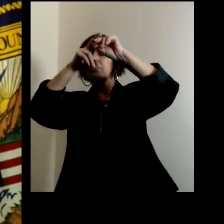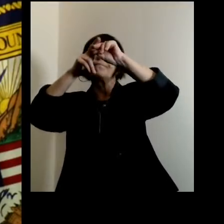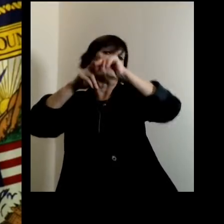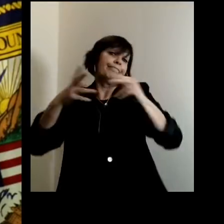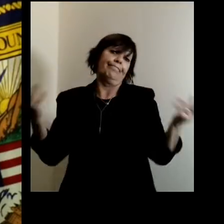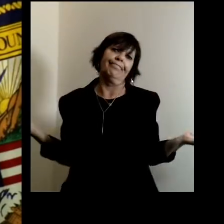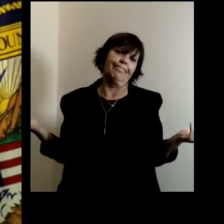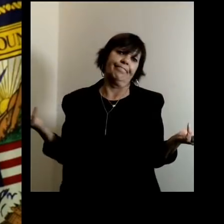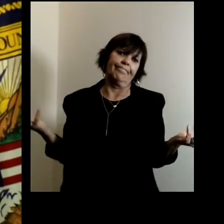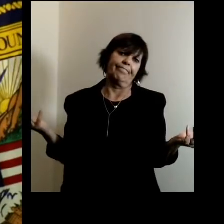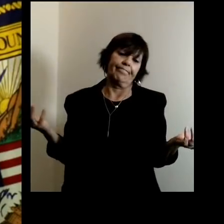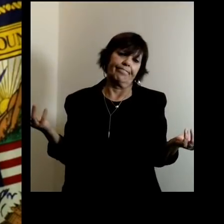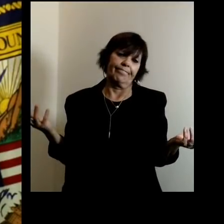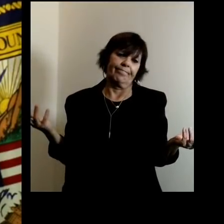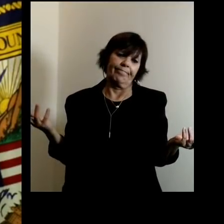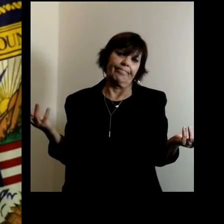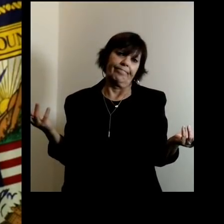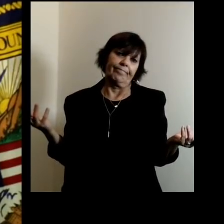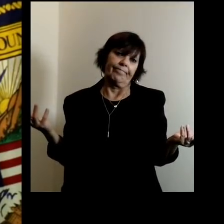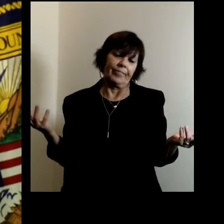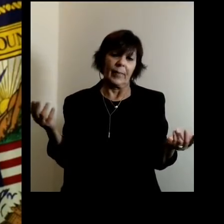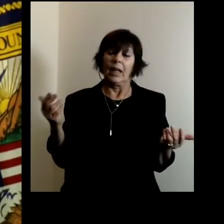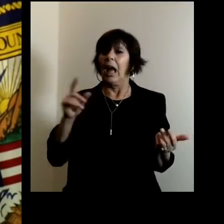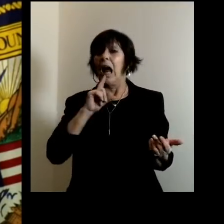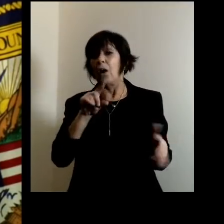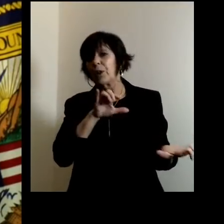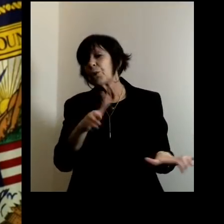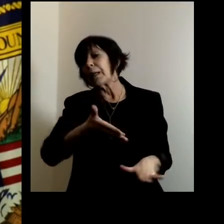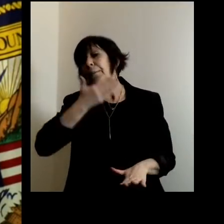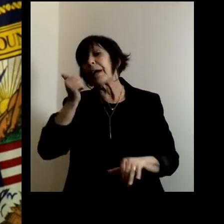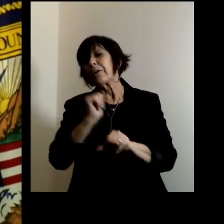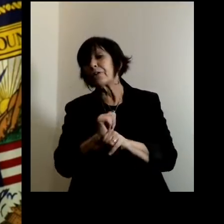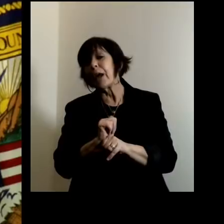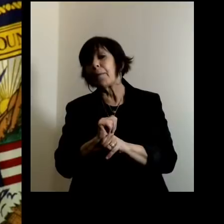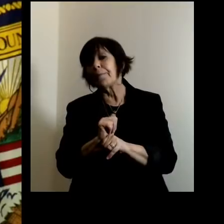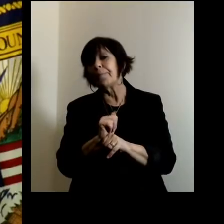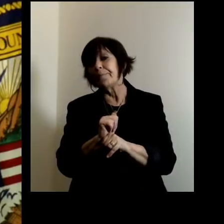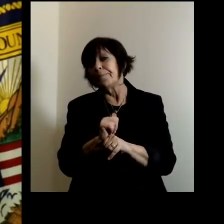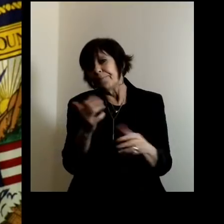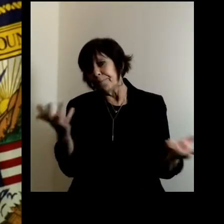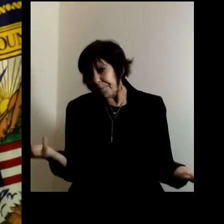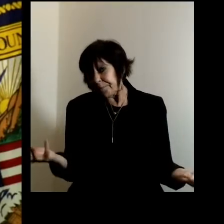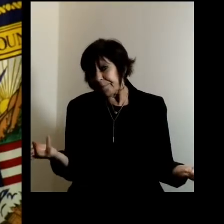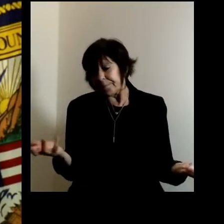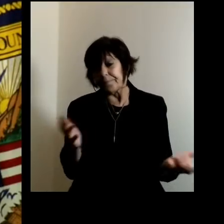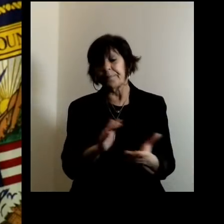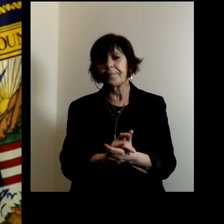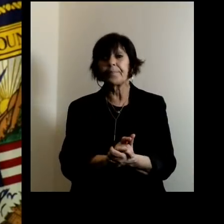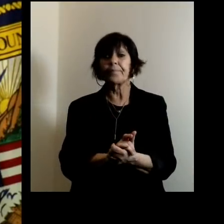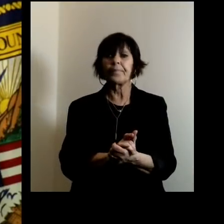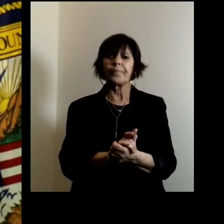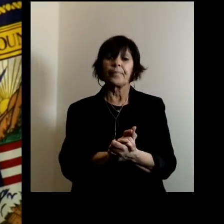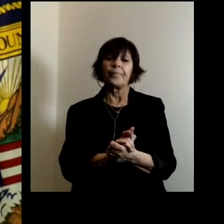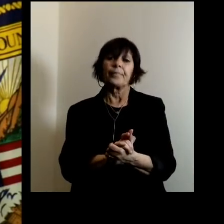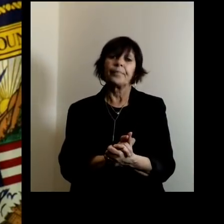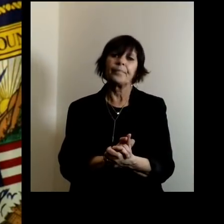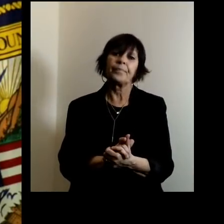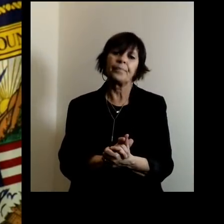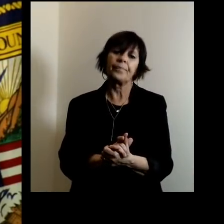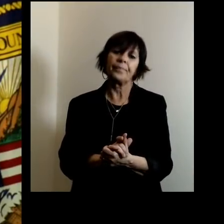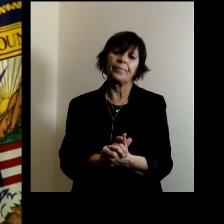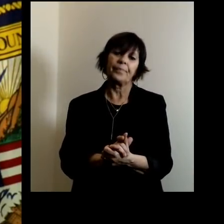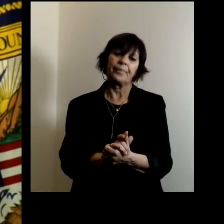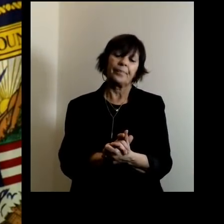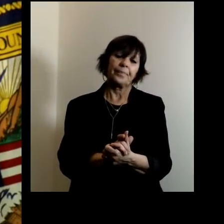off. I think we have to look at it that way. Are we doing a better job of managing the infection rate as it pertains to the